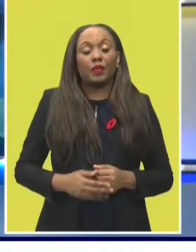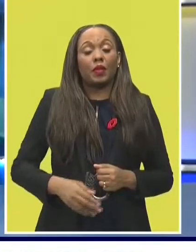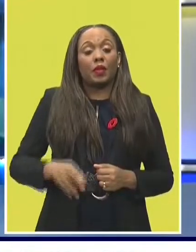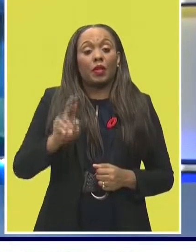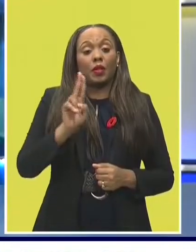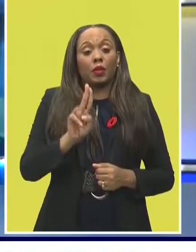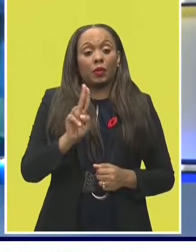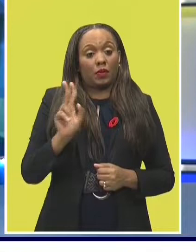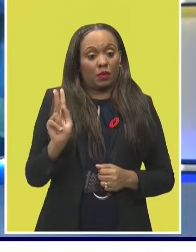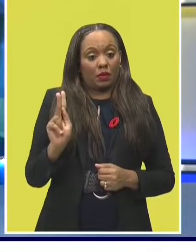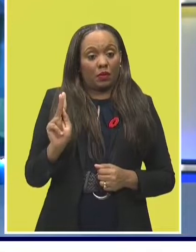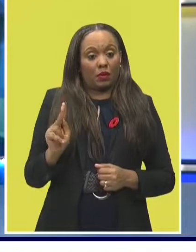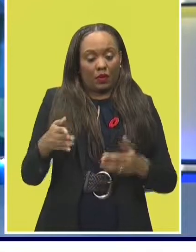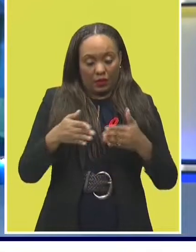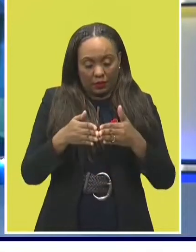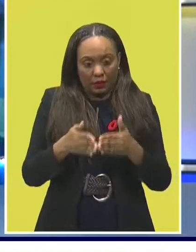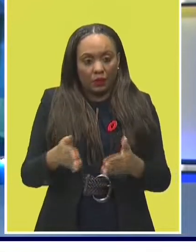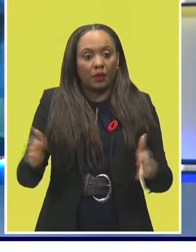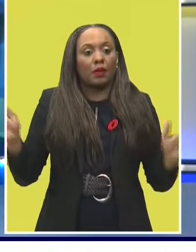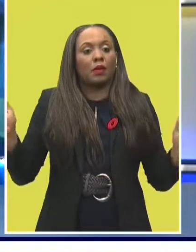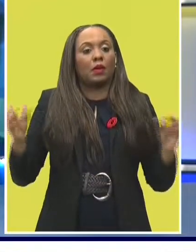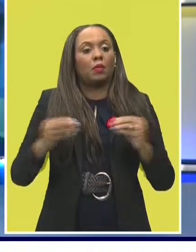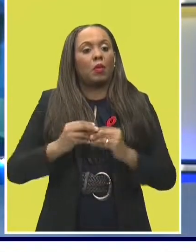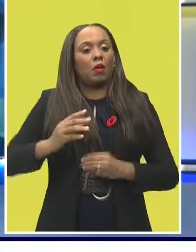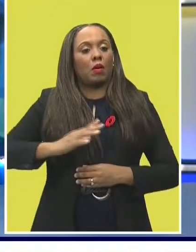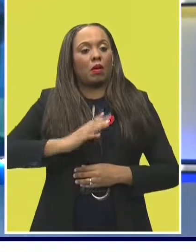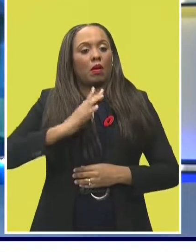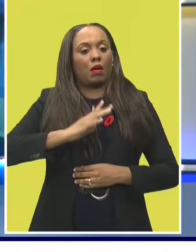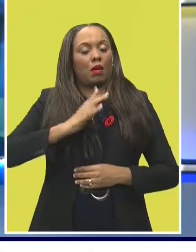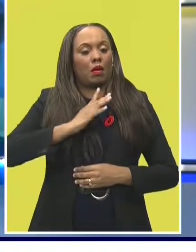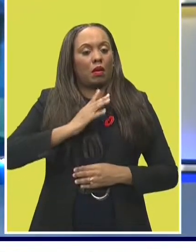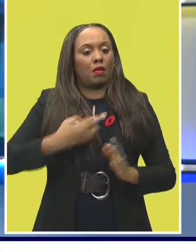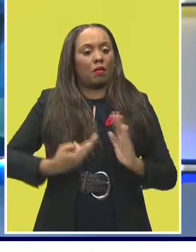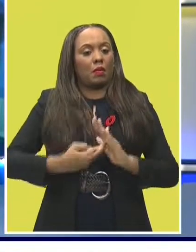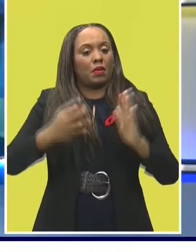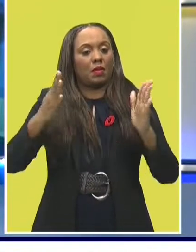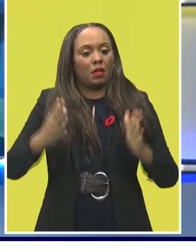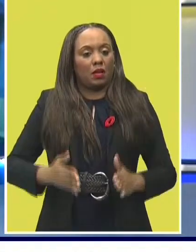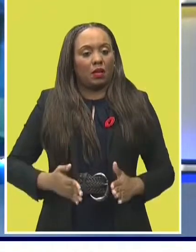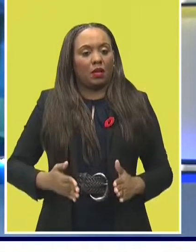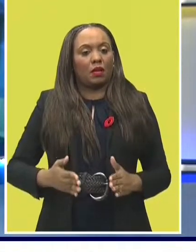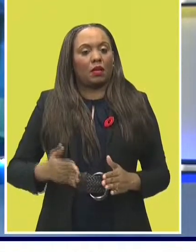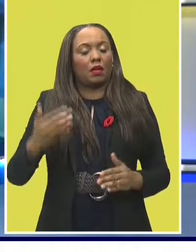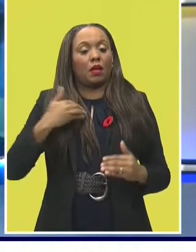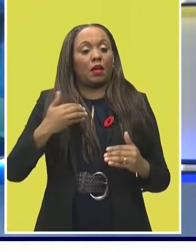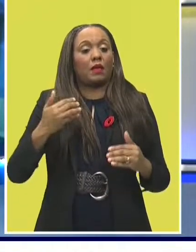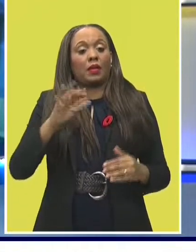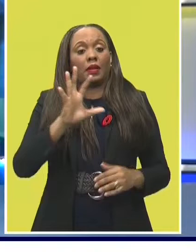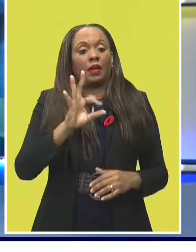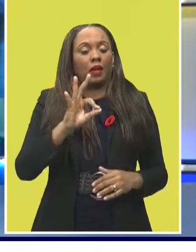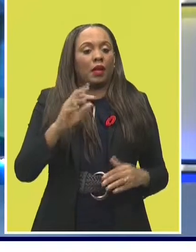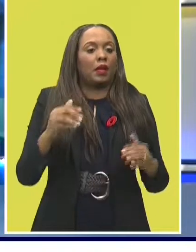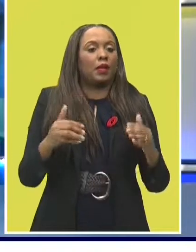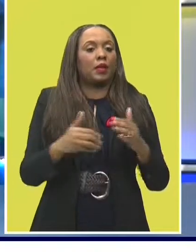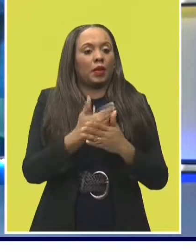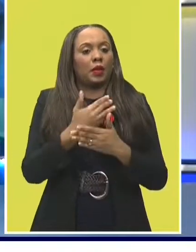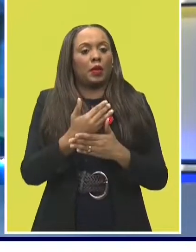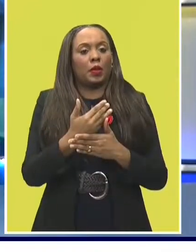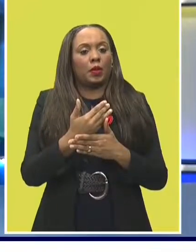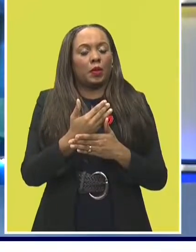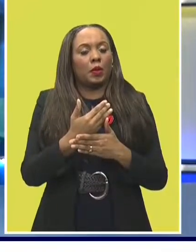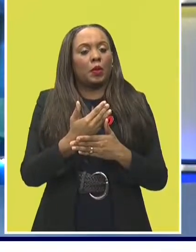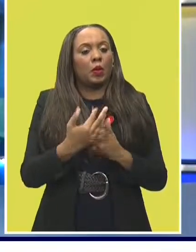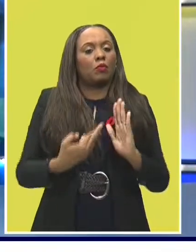The United Kingdom is expanding its diplomatic network across the Commonwealth with the opening of 9 new missions around the globe. And last evening,